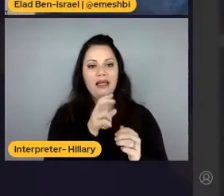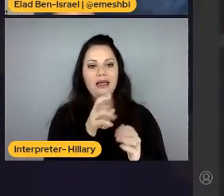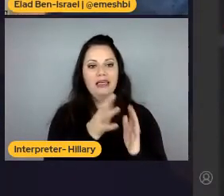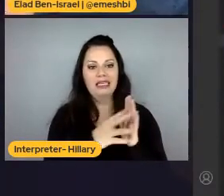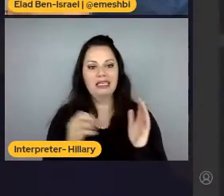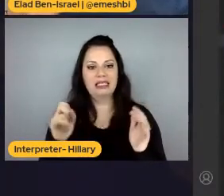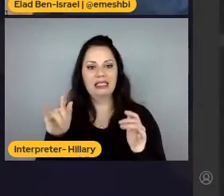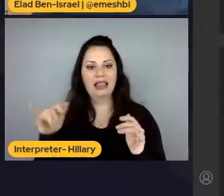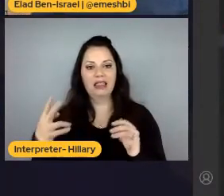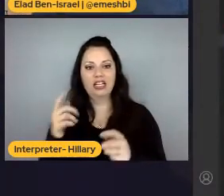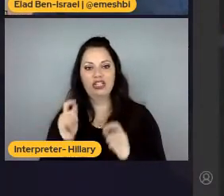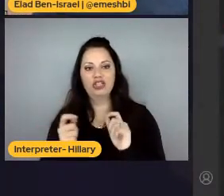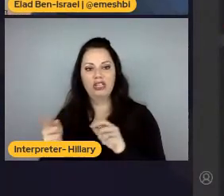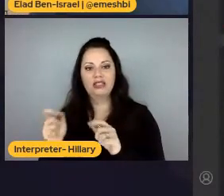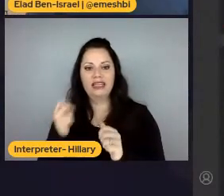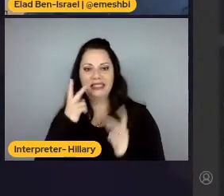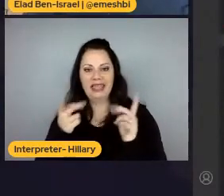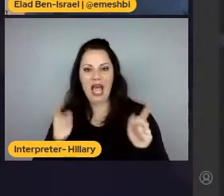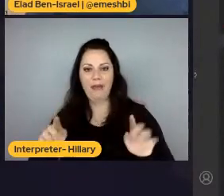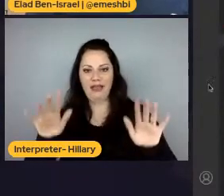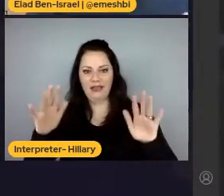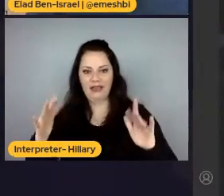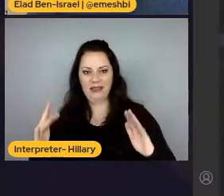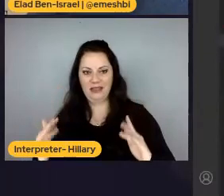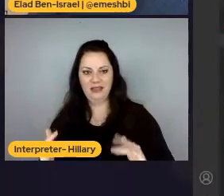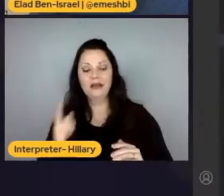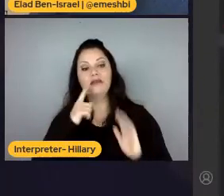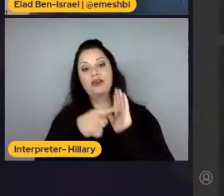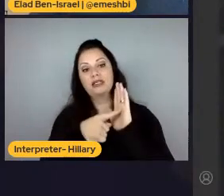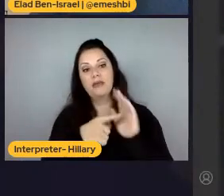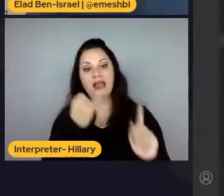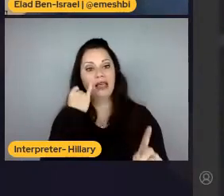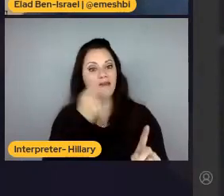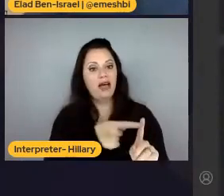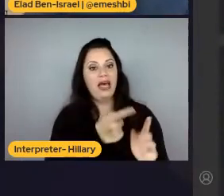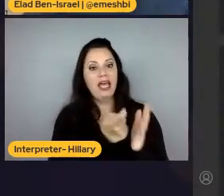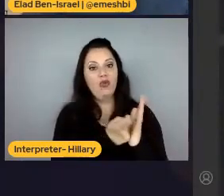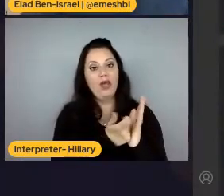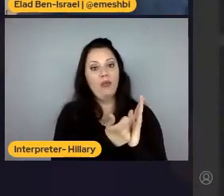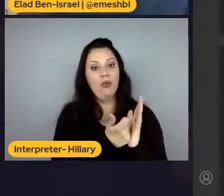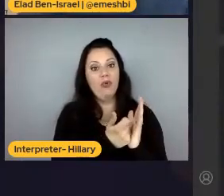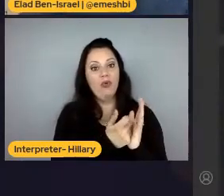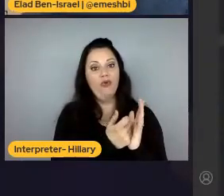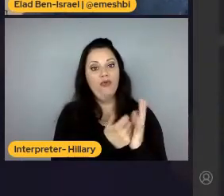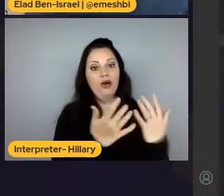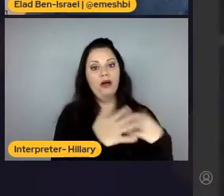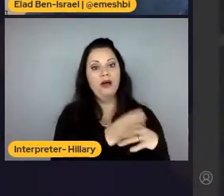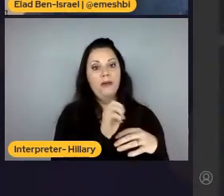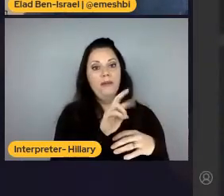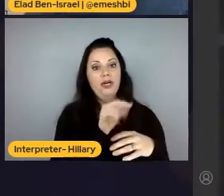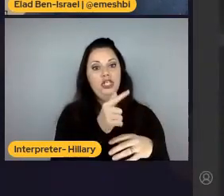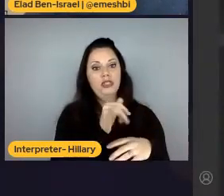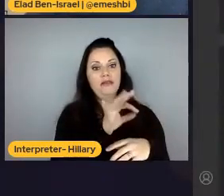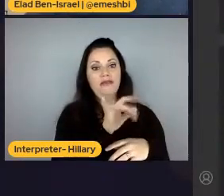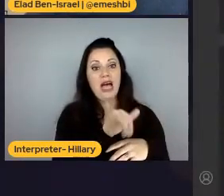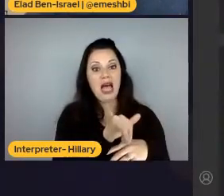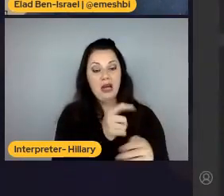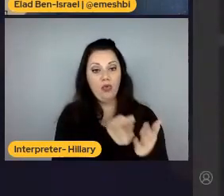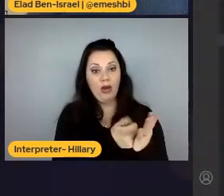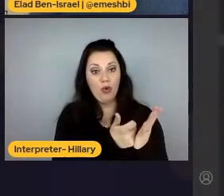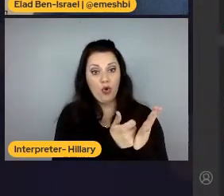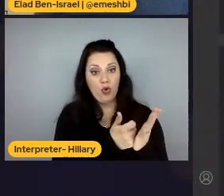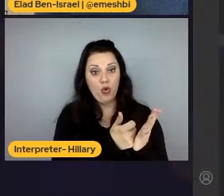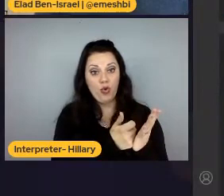any changes, and you can see that happening. And so if I, for example, if I like remove Mergify from my project, then you can see that